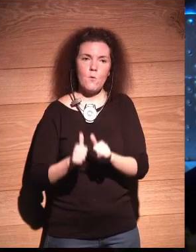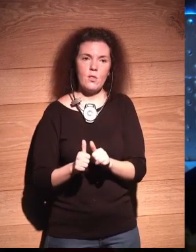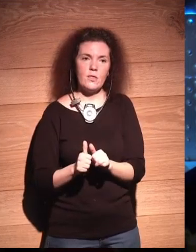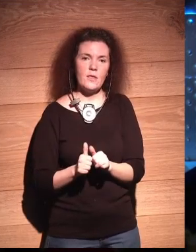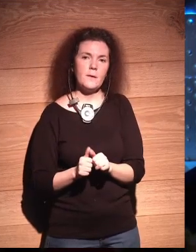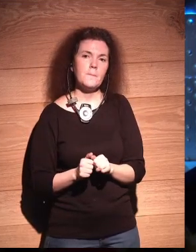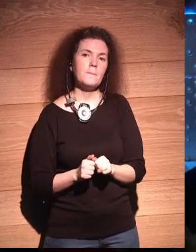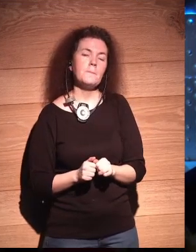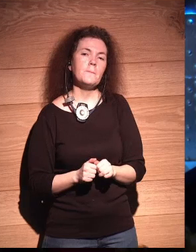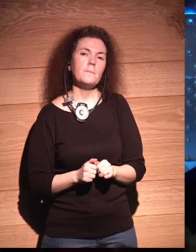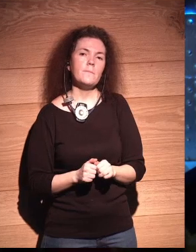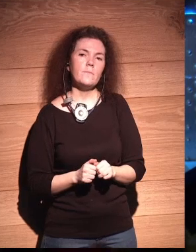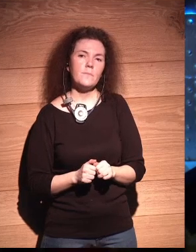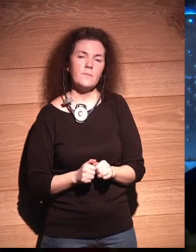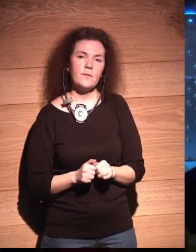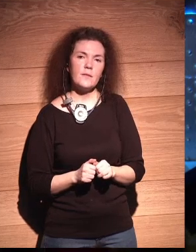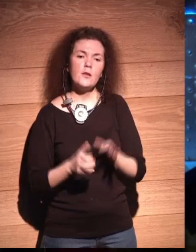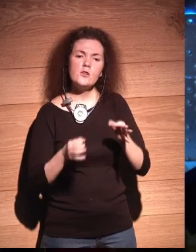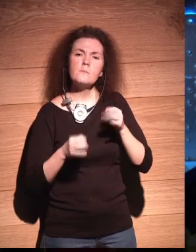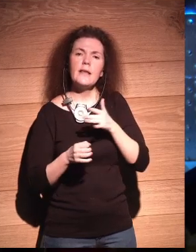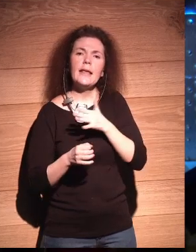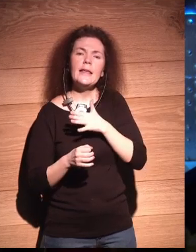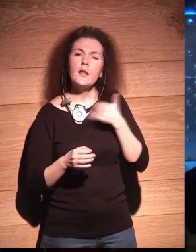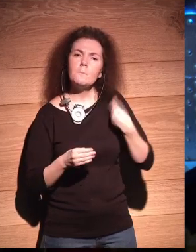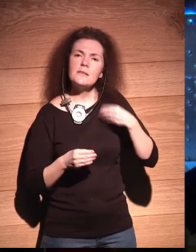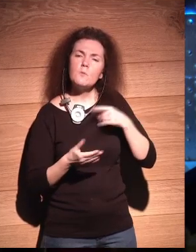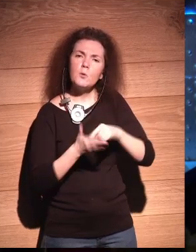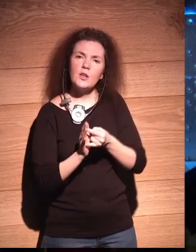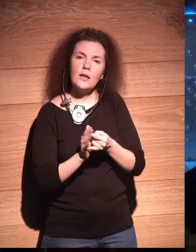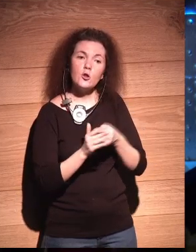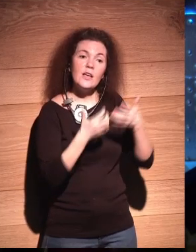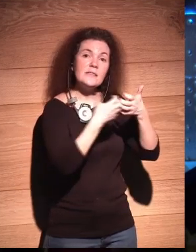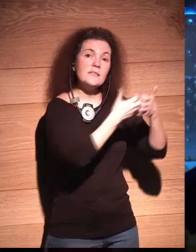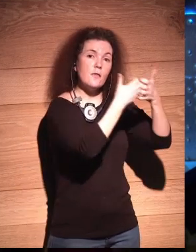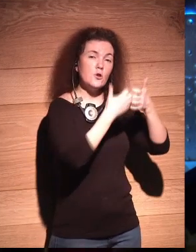I always wanted to do this in the United States for many obvious reasons,